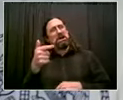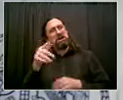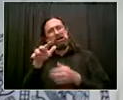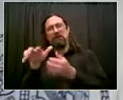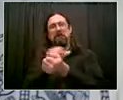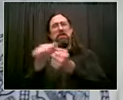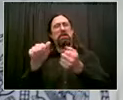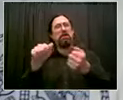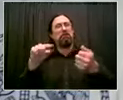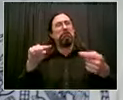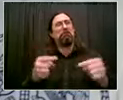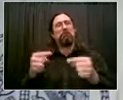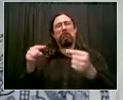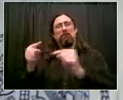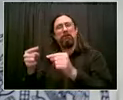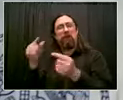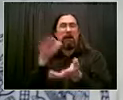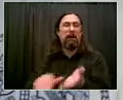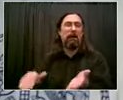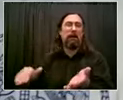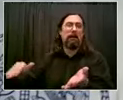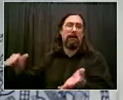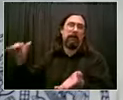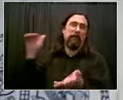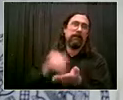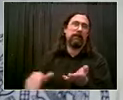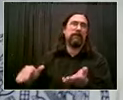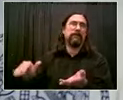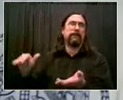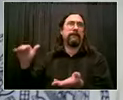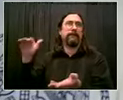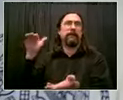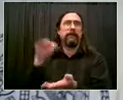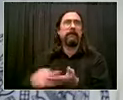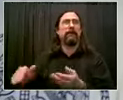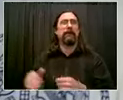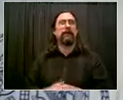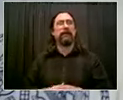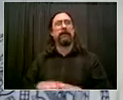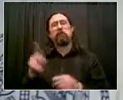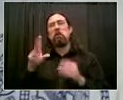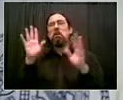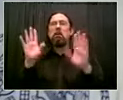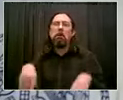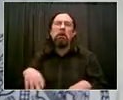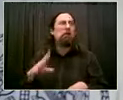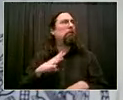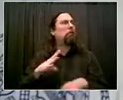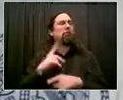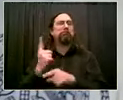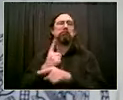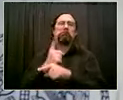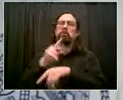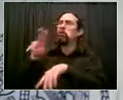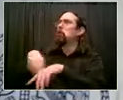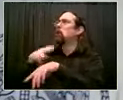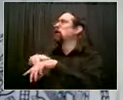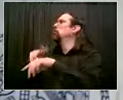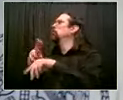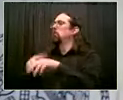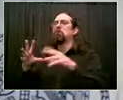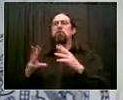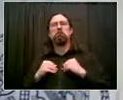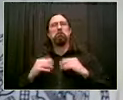city. We cannot have this situation. Last summer, I had the same kind of painful, horrible